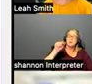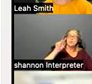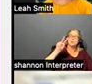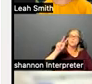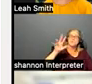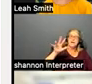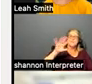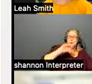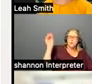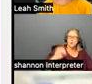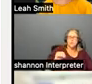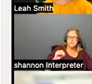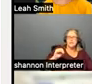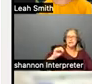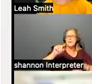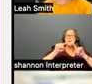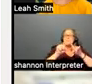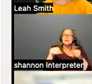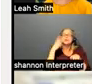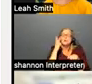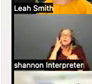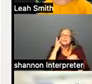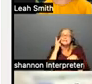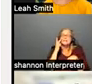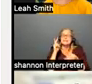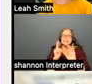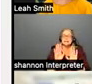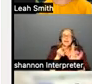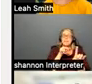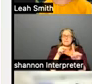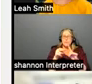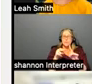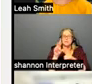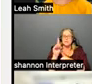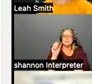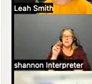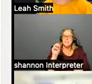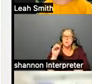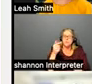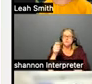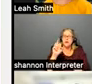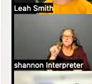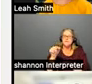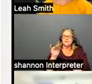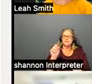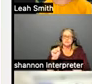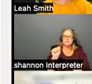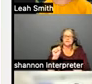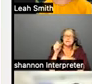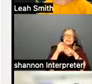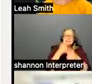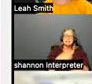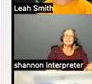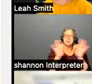17.25%. And you'll see that in viewing our demographics in this way, it's important that we